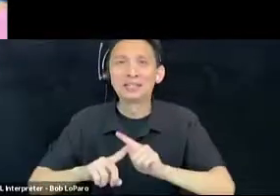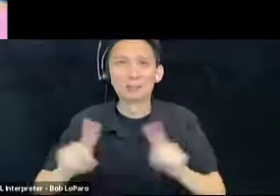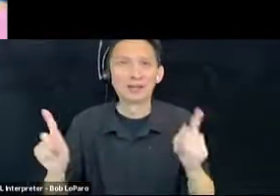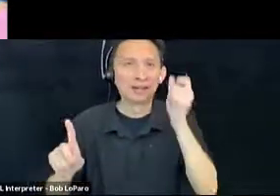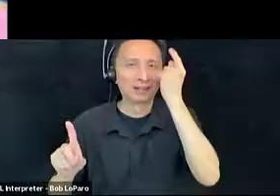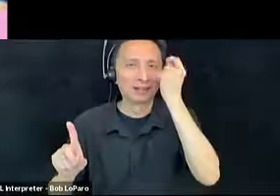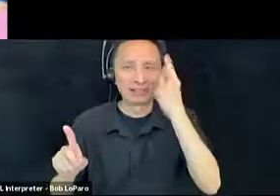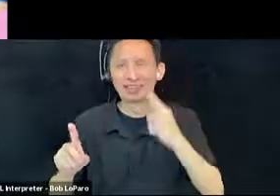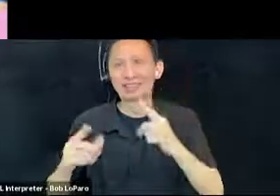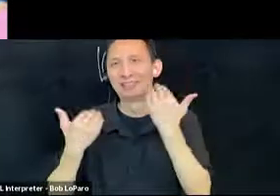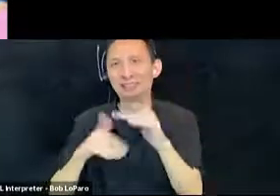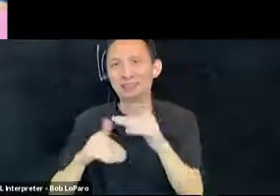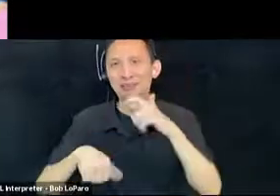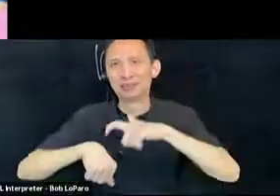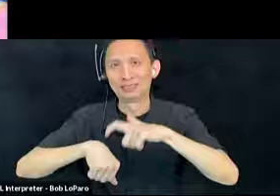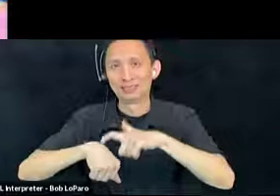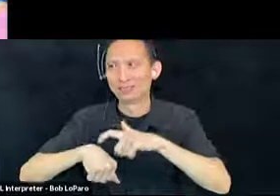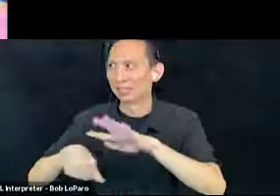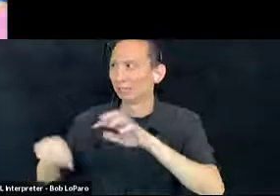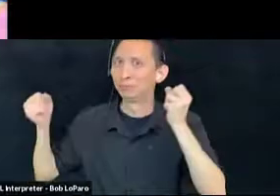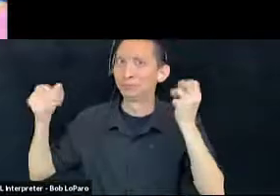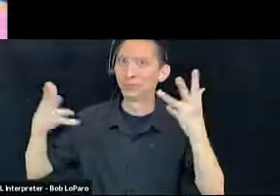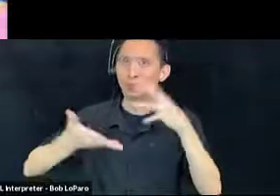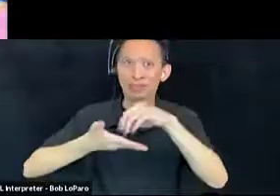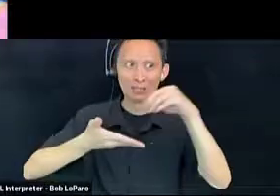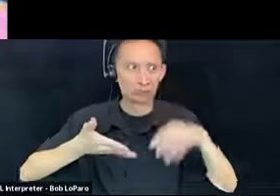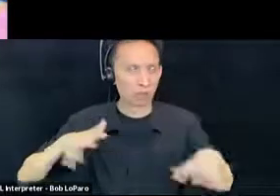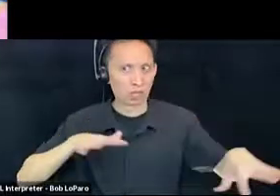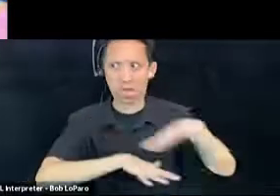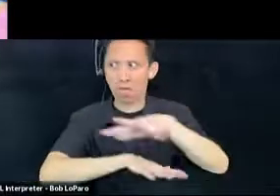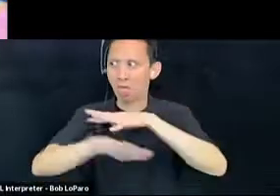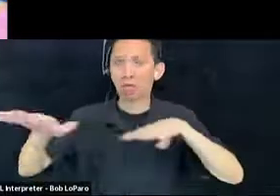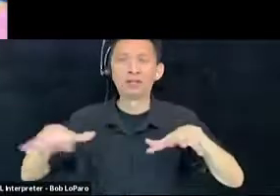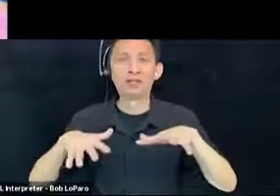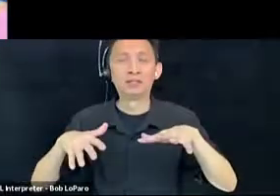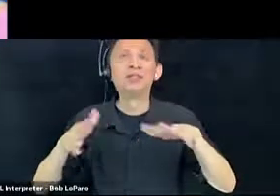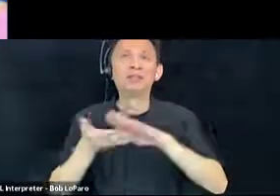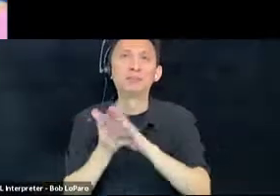And so consider this a tool for all of your curriculum.